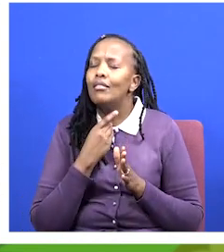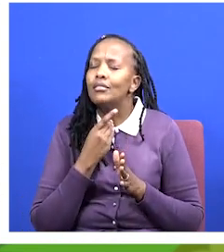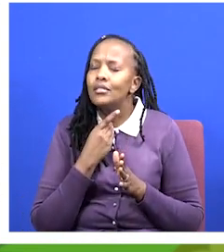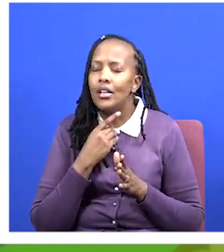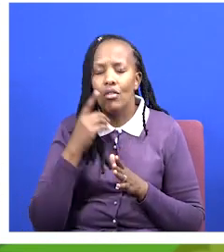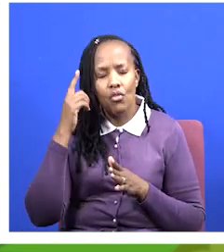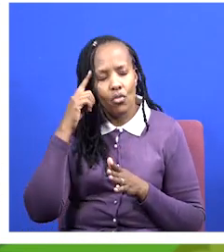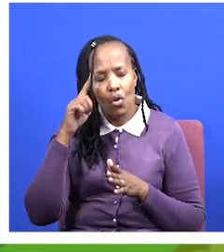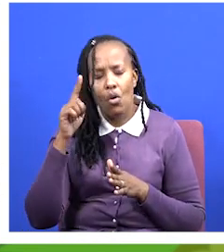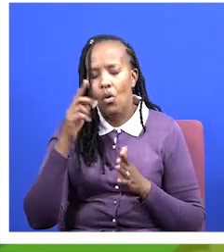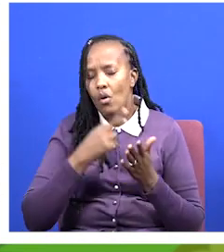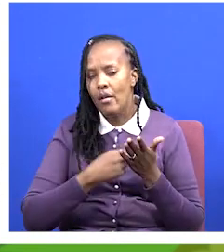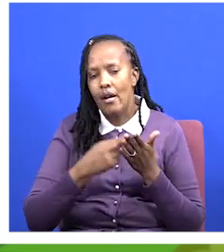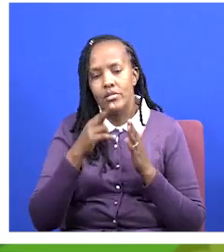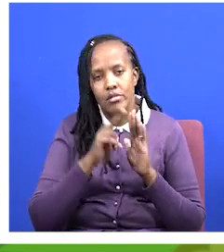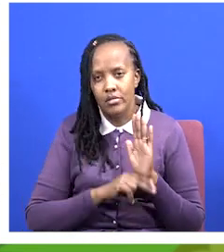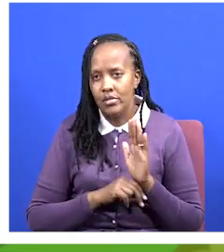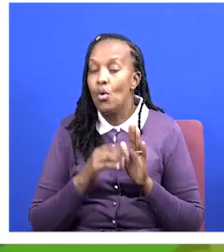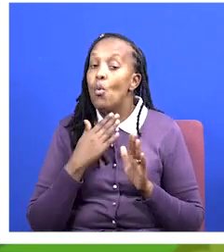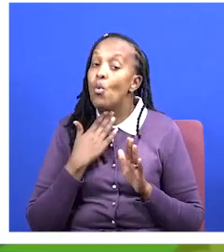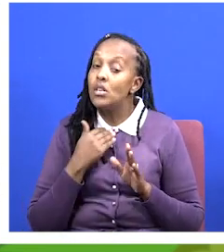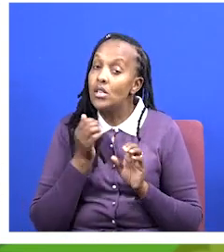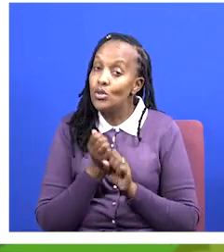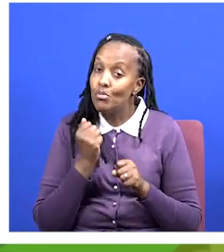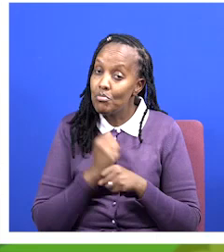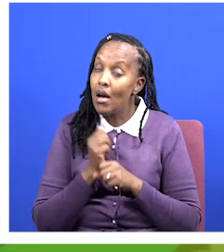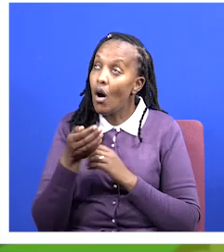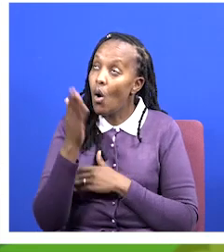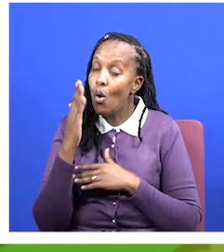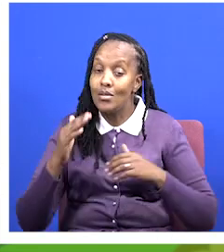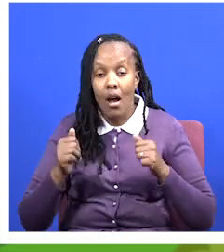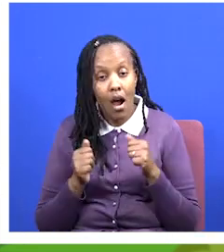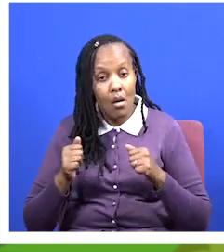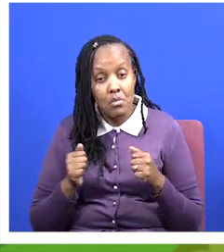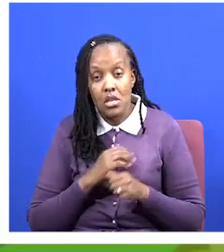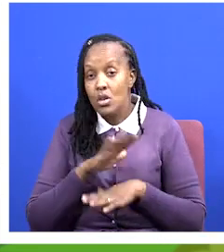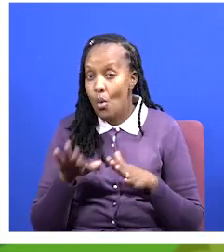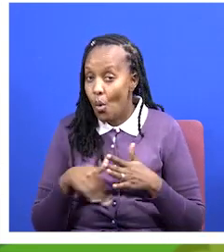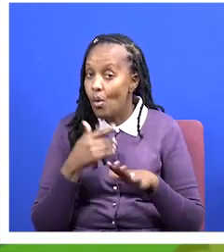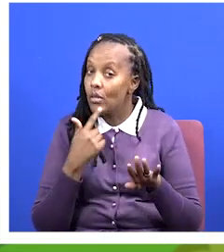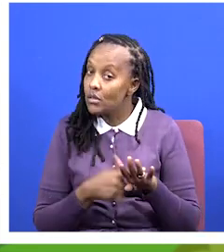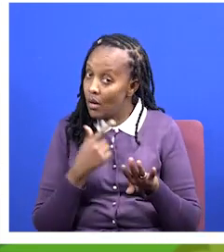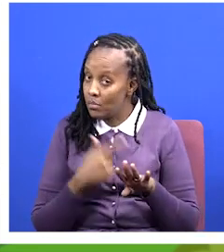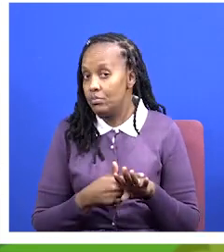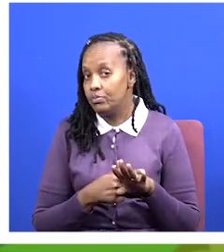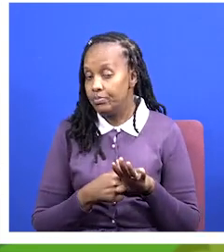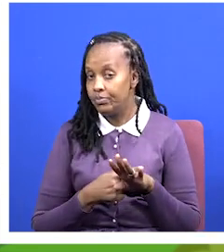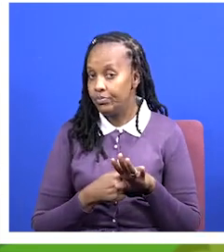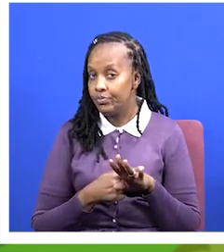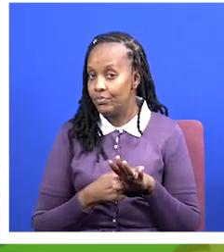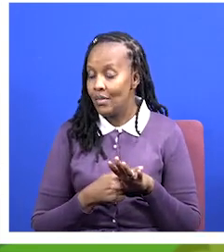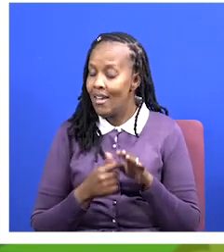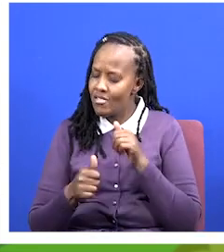righteousness. He wanted to please God all the time and every time. And